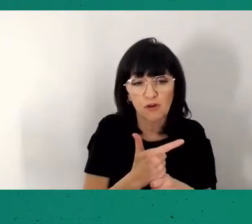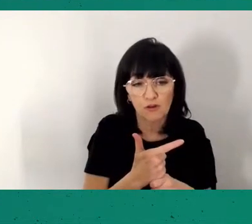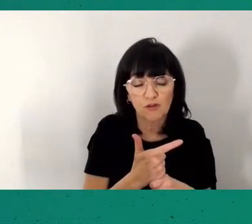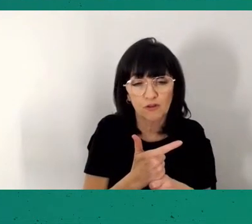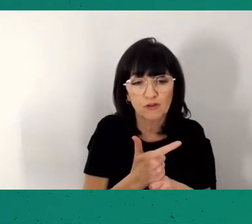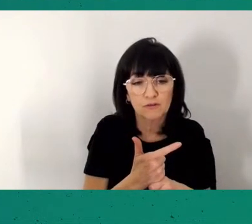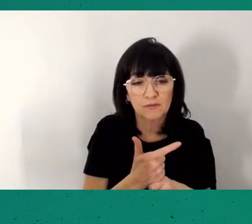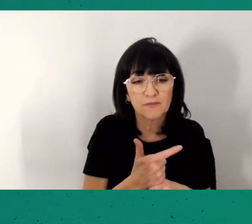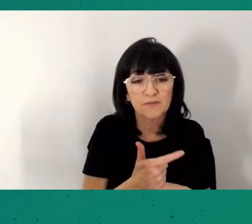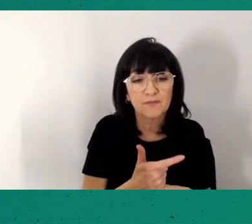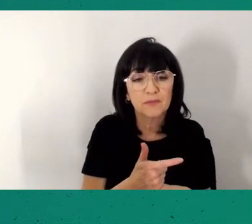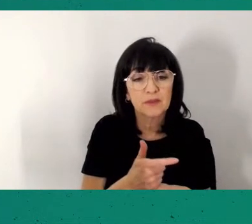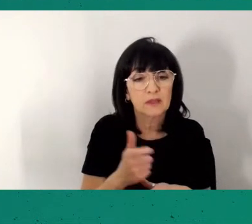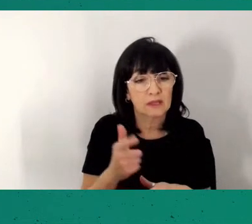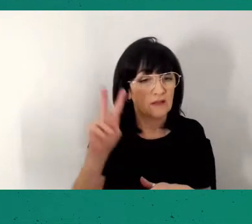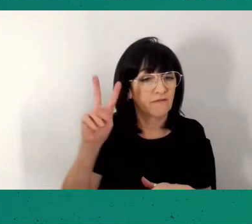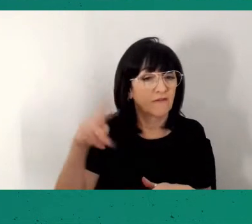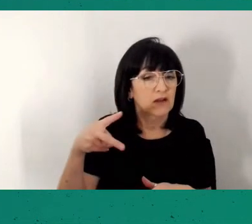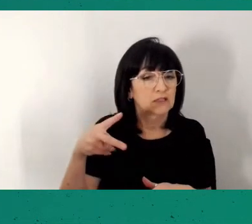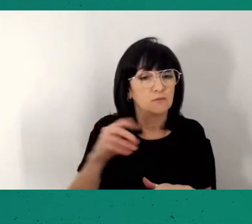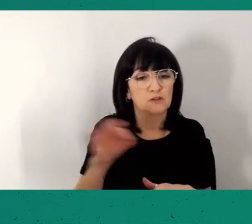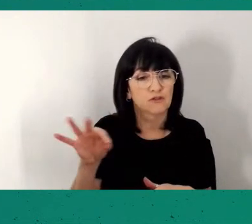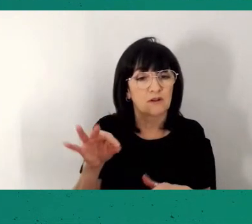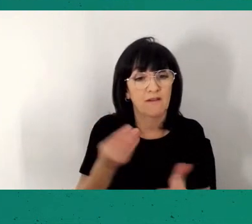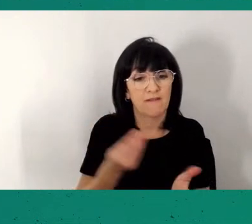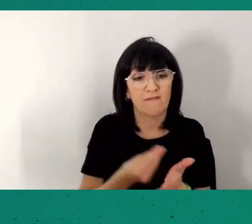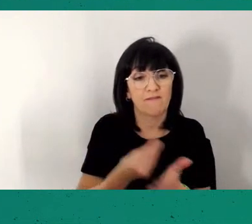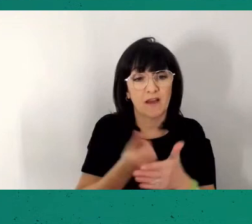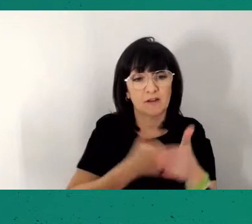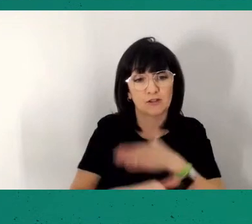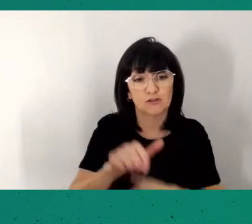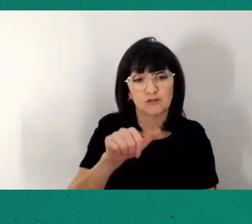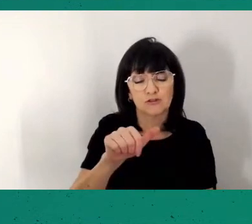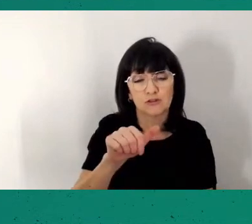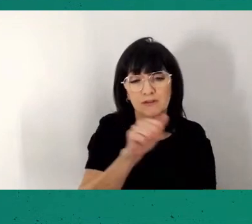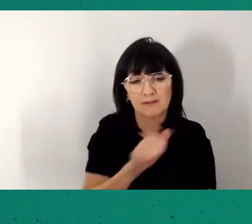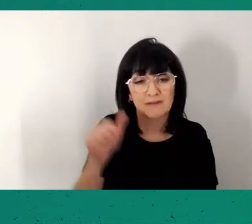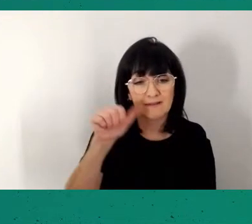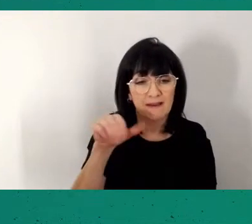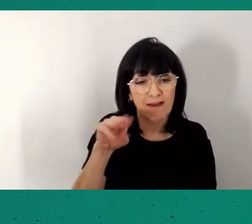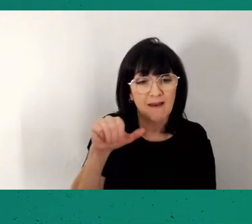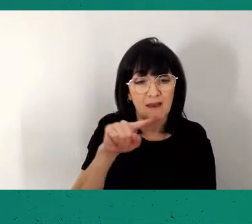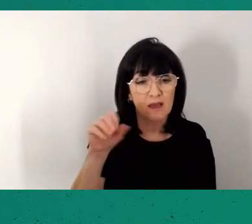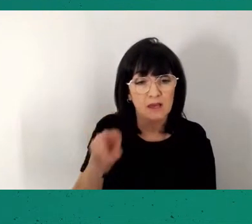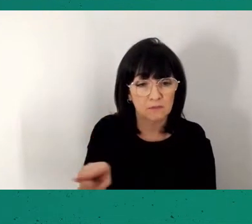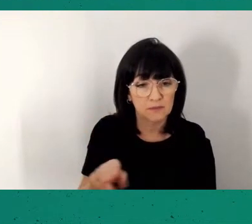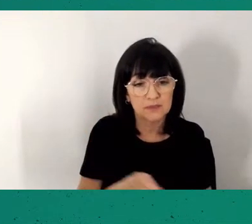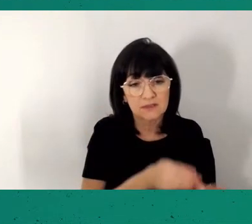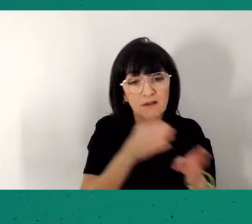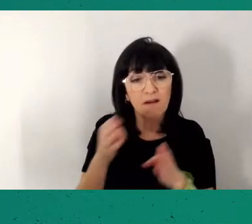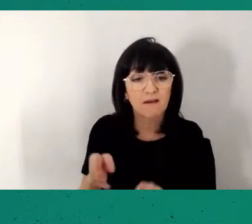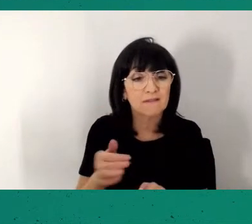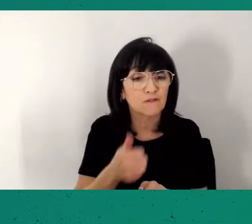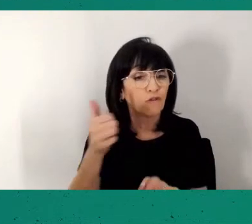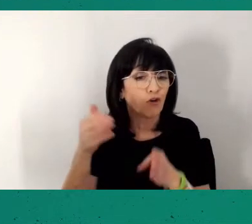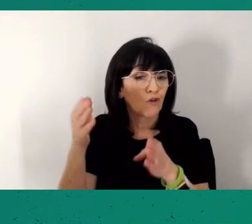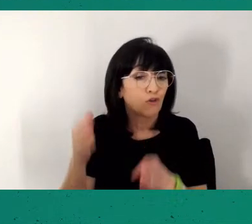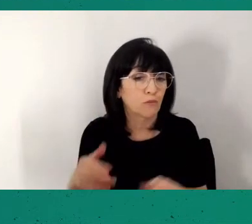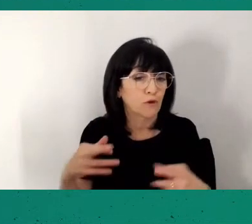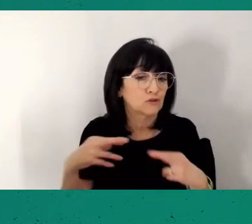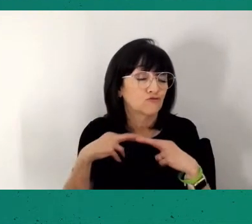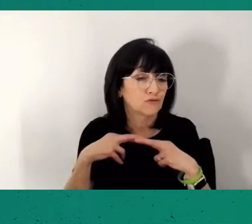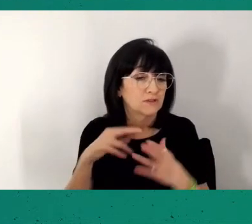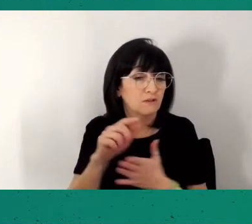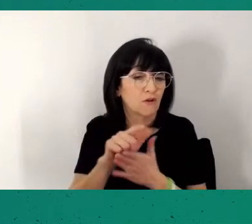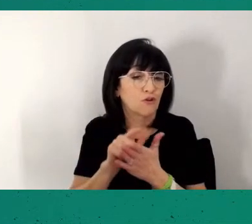vice president of finance for Amazon. Penny Marshall, who is a retired lawyer from Wilmington. Troy Fennell,